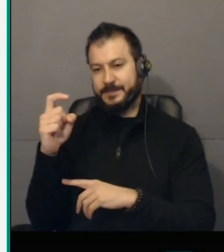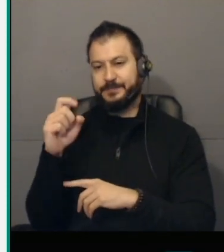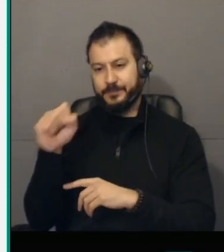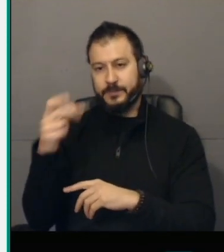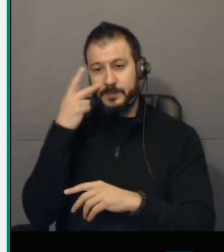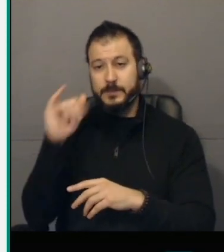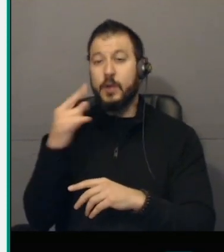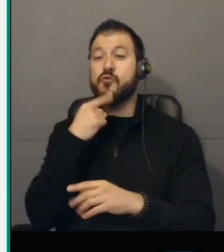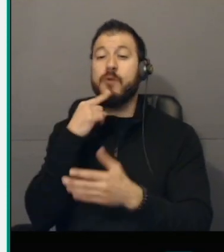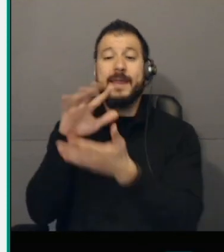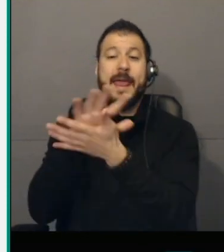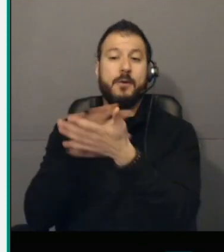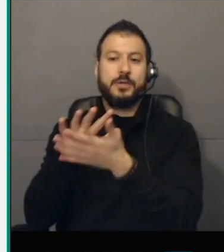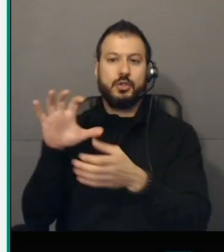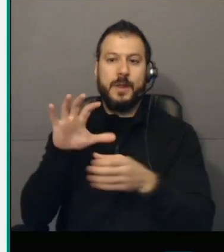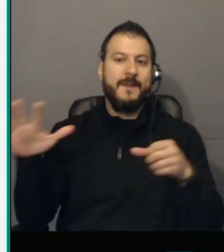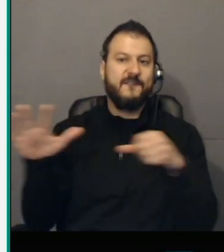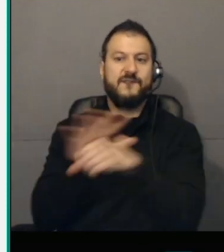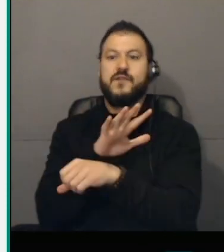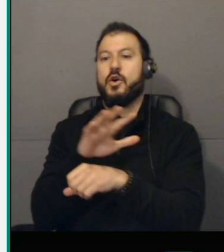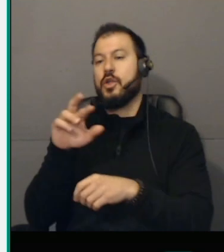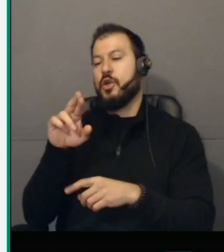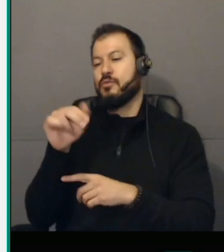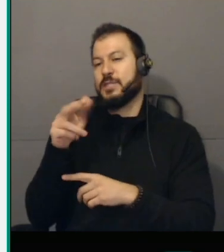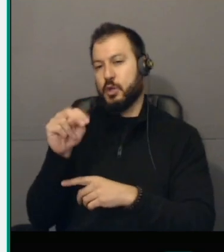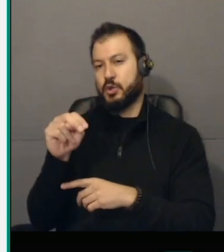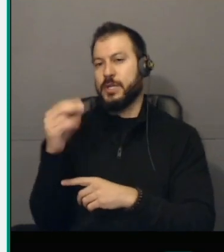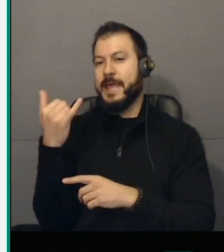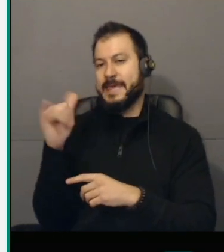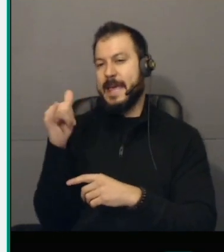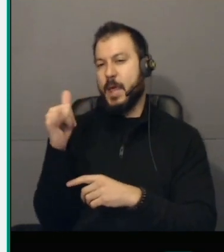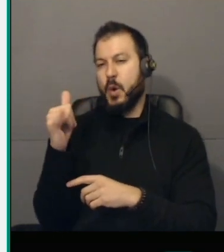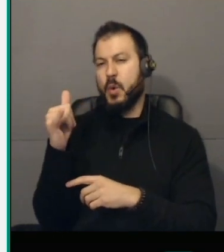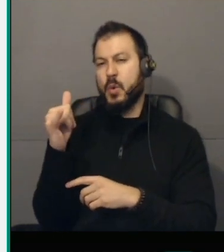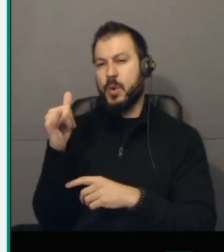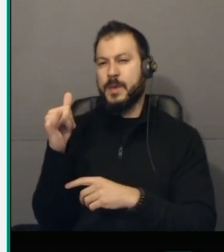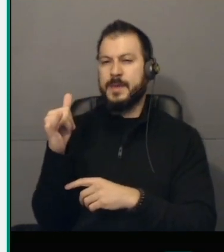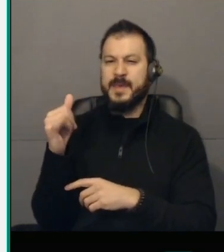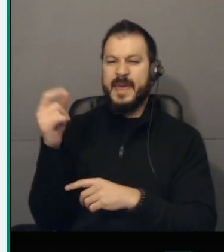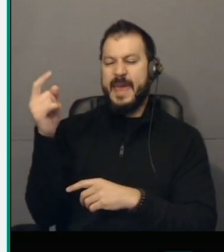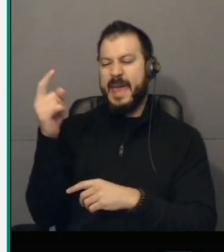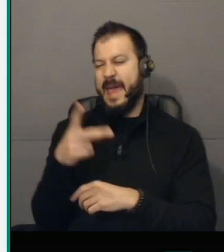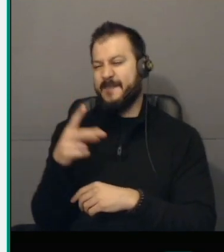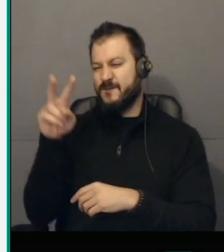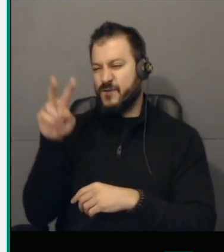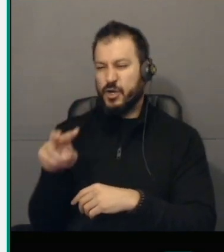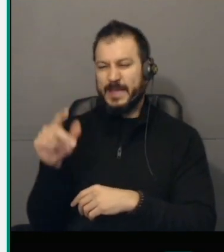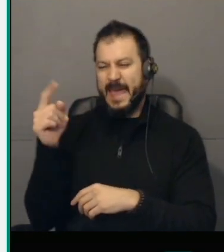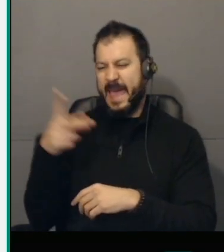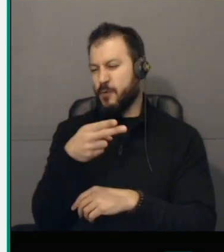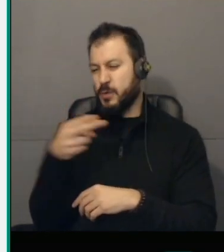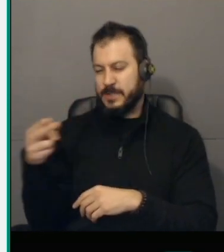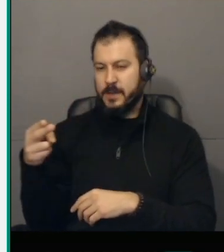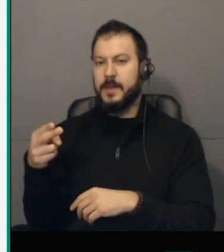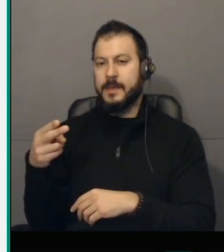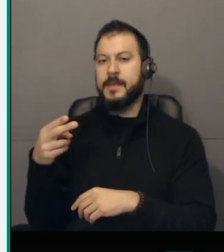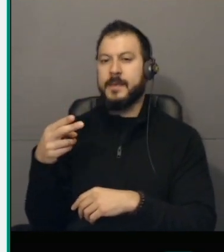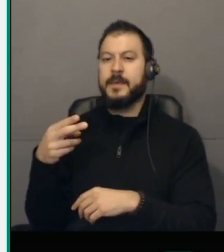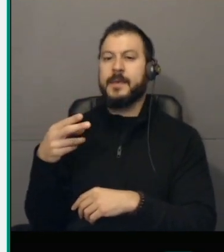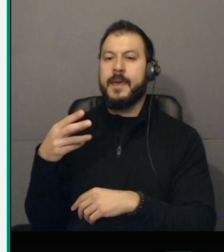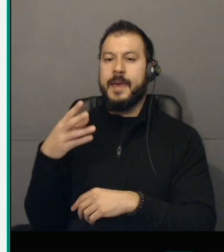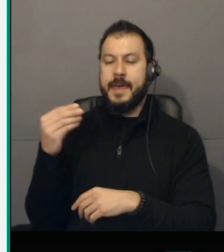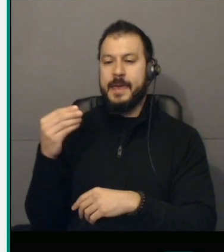applied, with the red areas being done at full resolution. Yellow is either half vertically or half horizontal, and then green is full